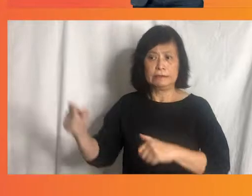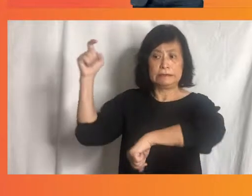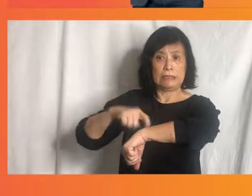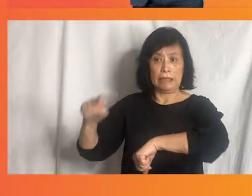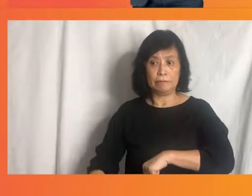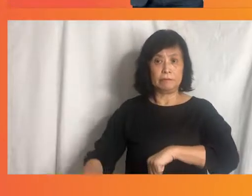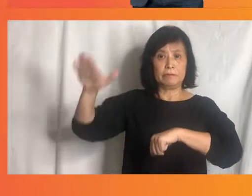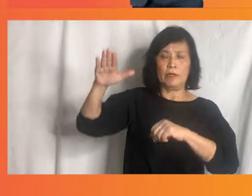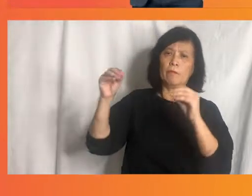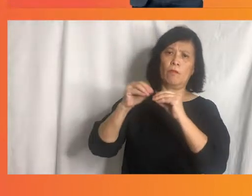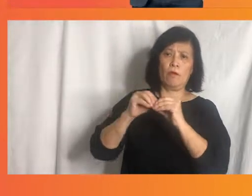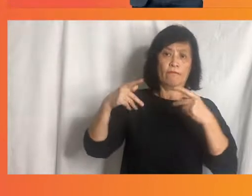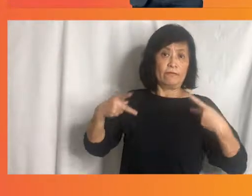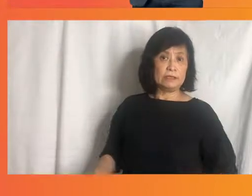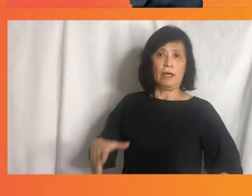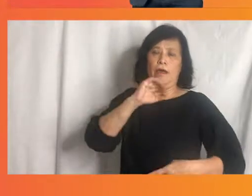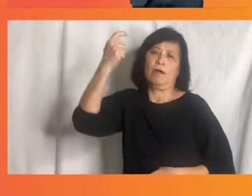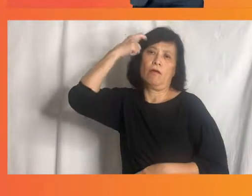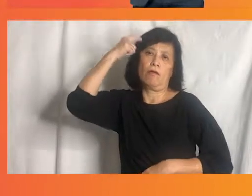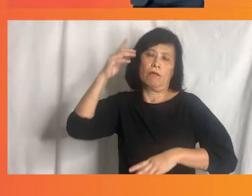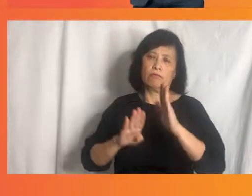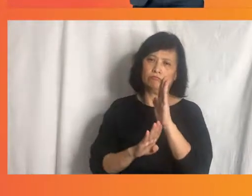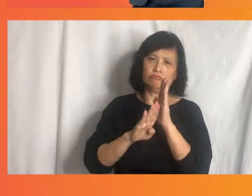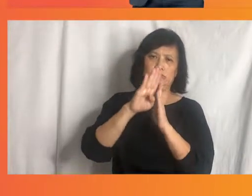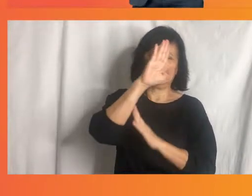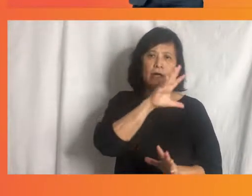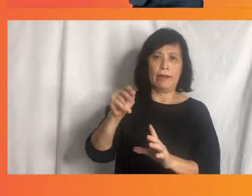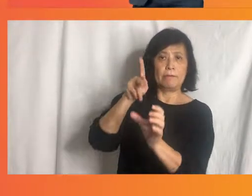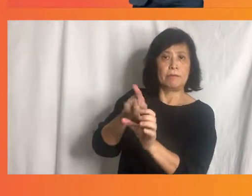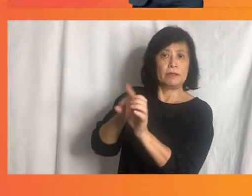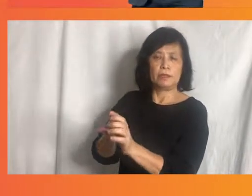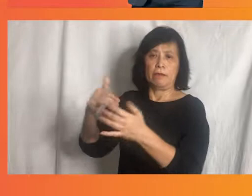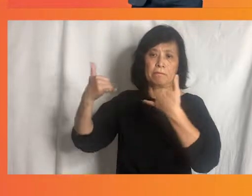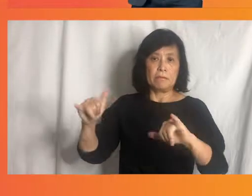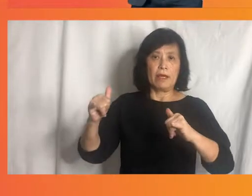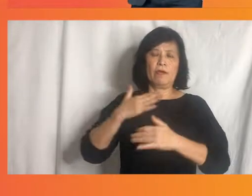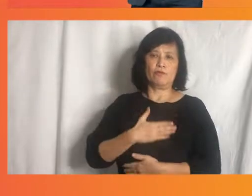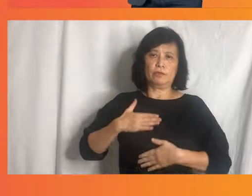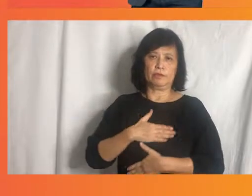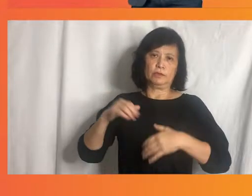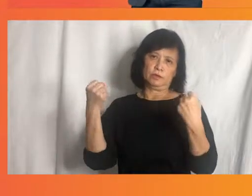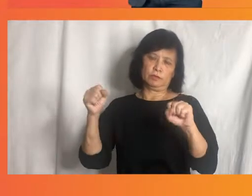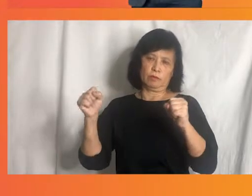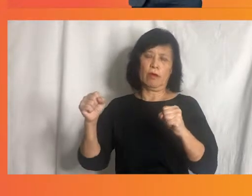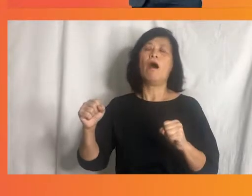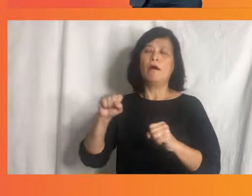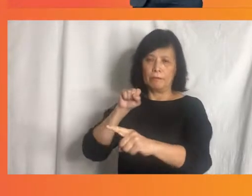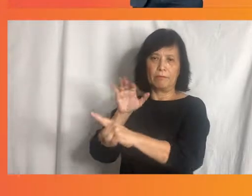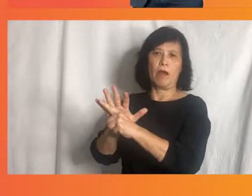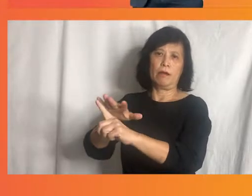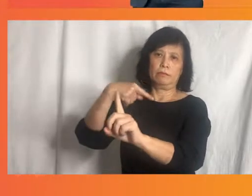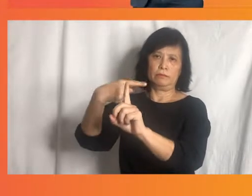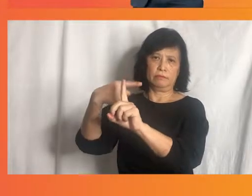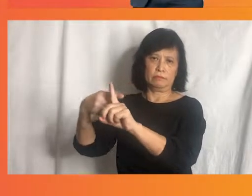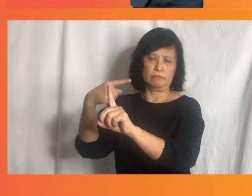of physical and cognitive development, and participation in play, recreation, and sport has a positive impact on